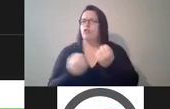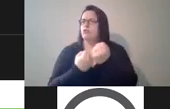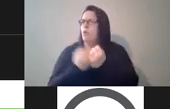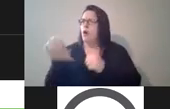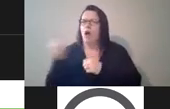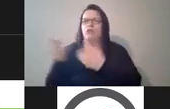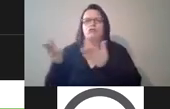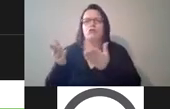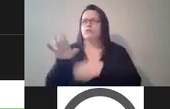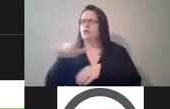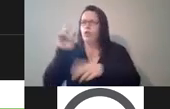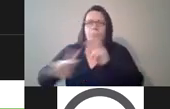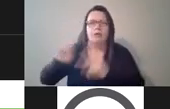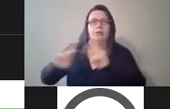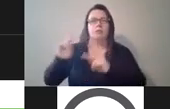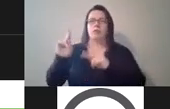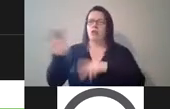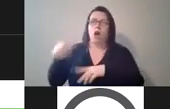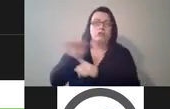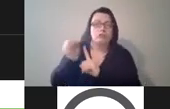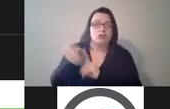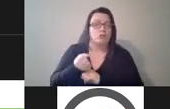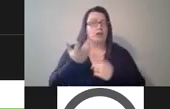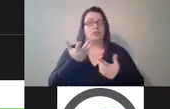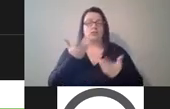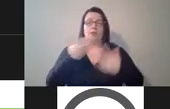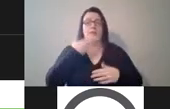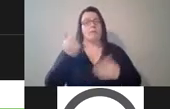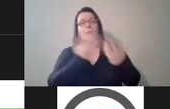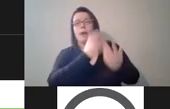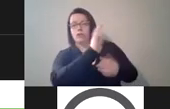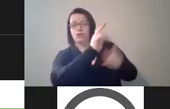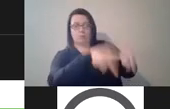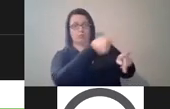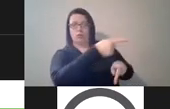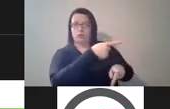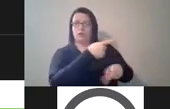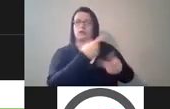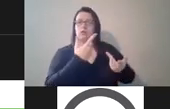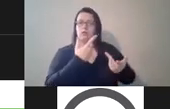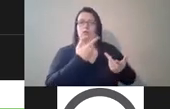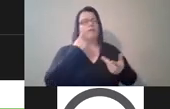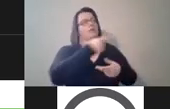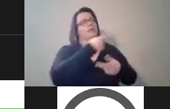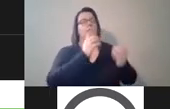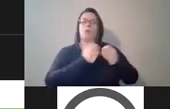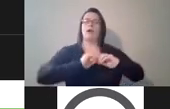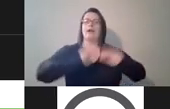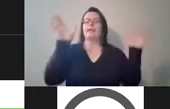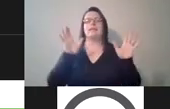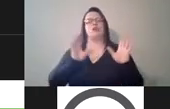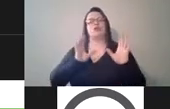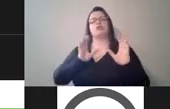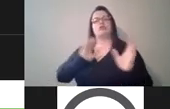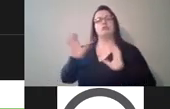things or another setting that this person needs in order to be able to communicate appropriately